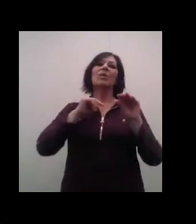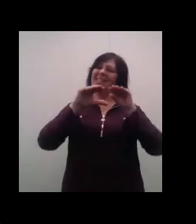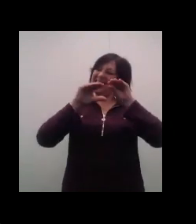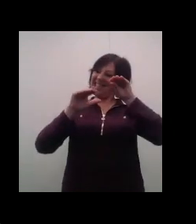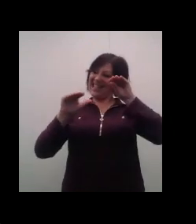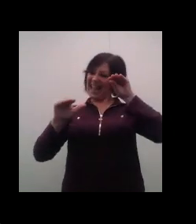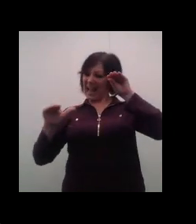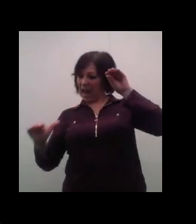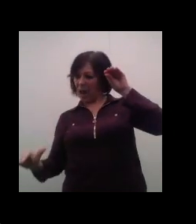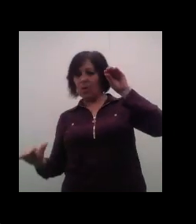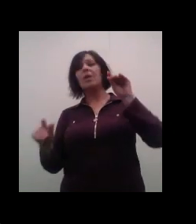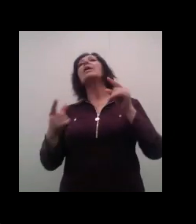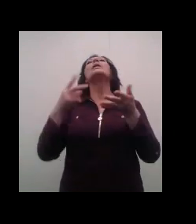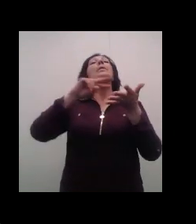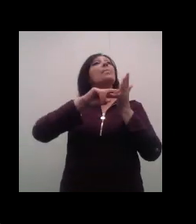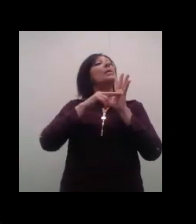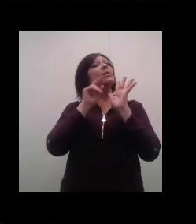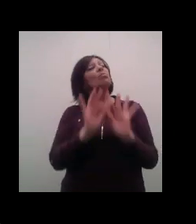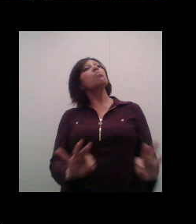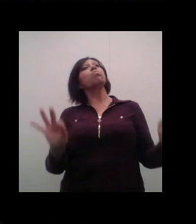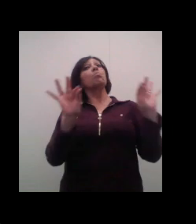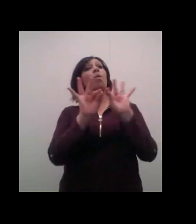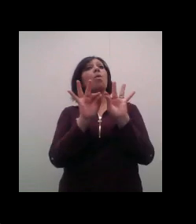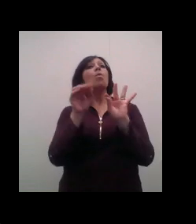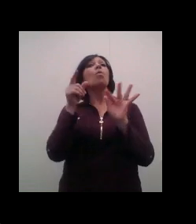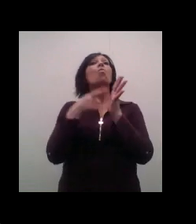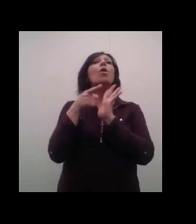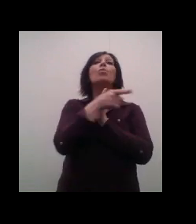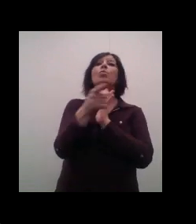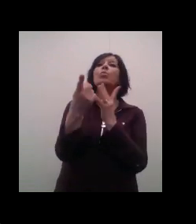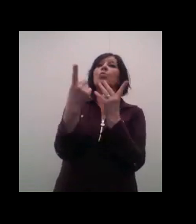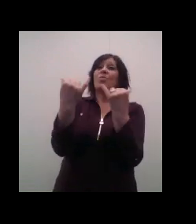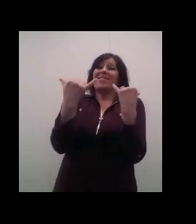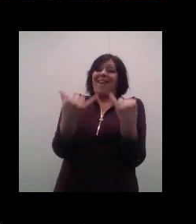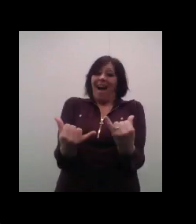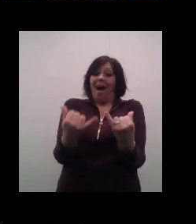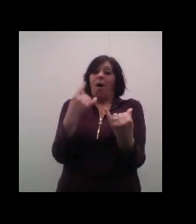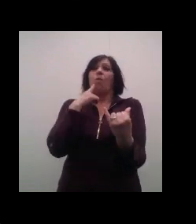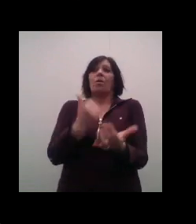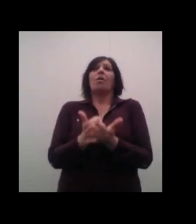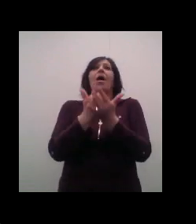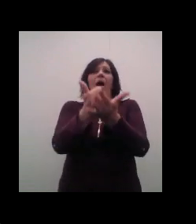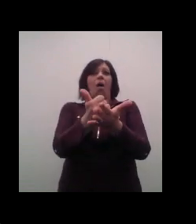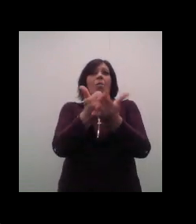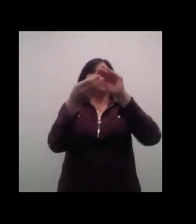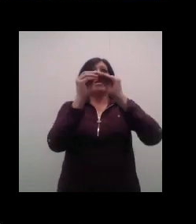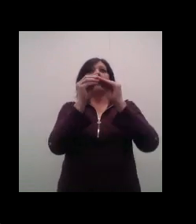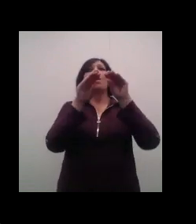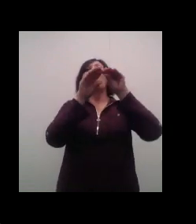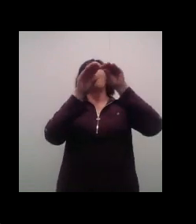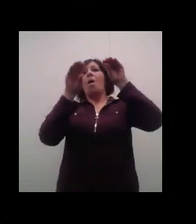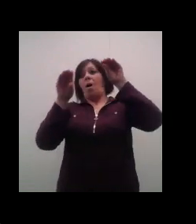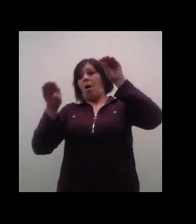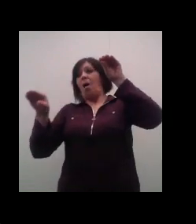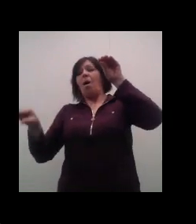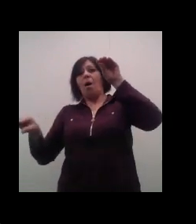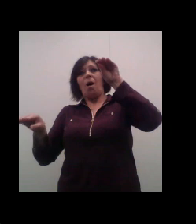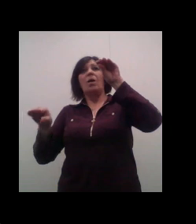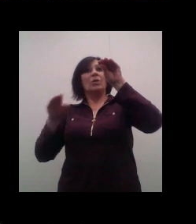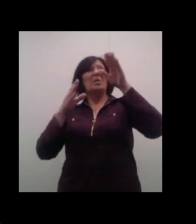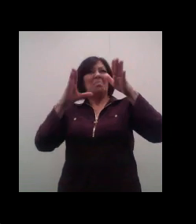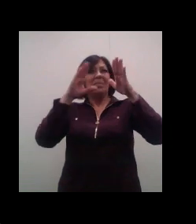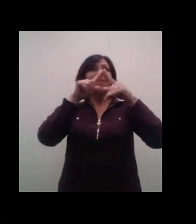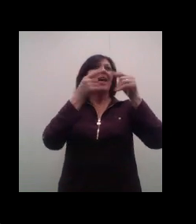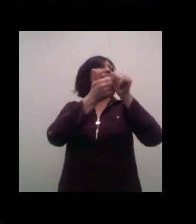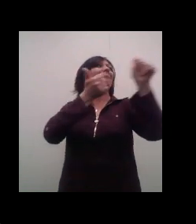open up. So it means it's really important that what we do now will get these numbers down hopefully in the next couple weeks. So